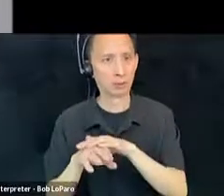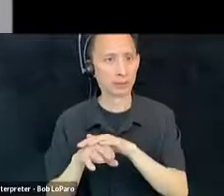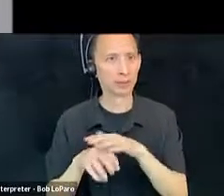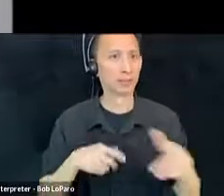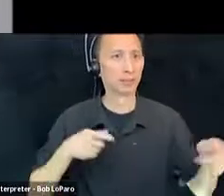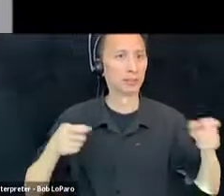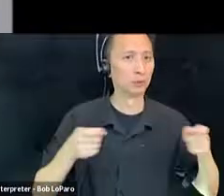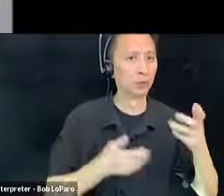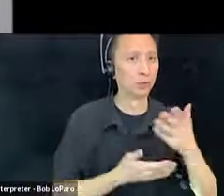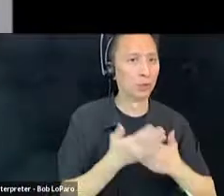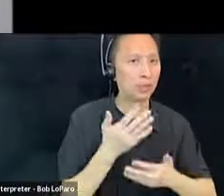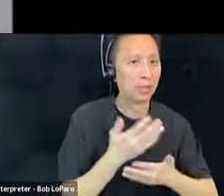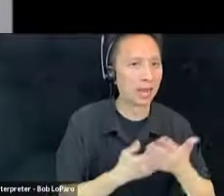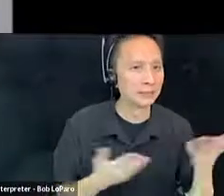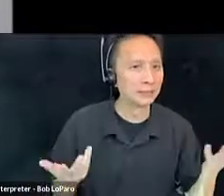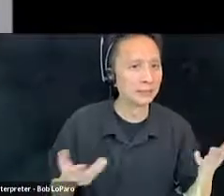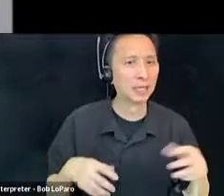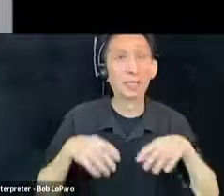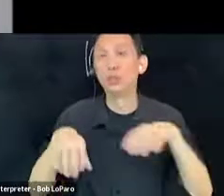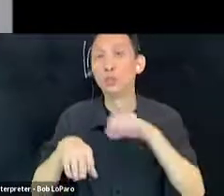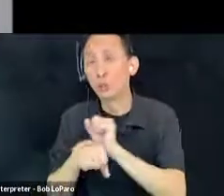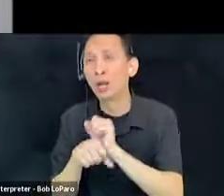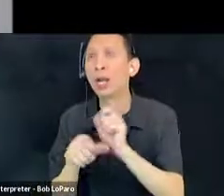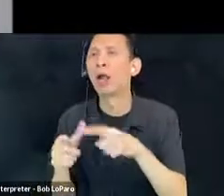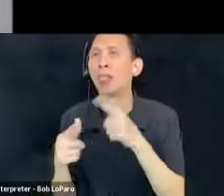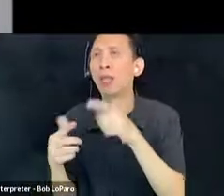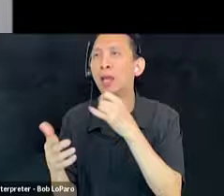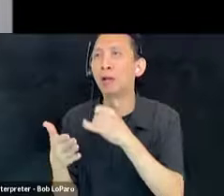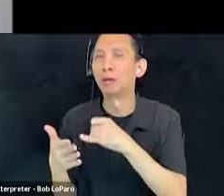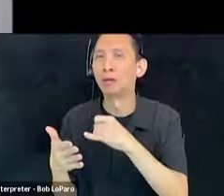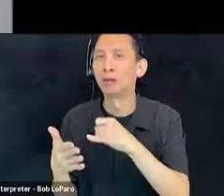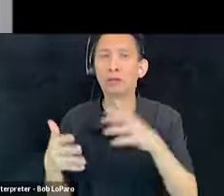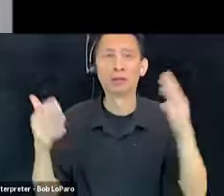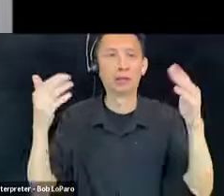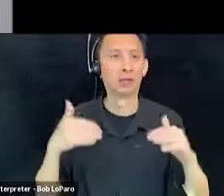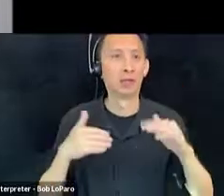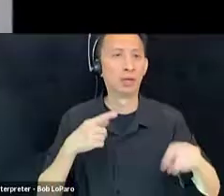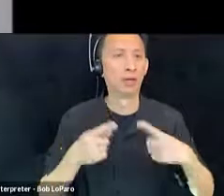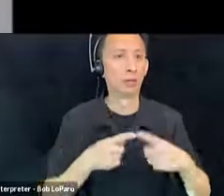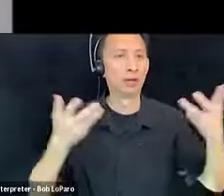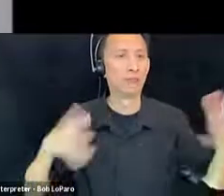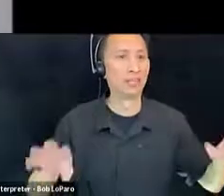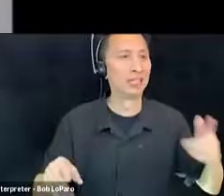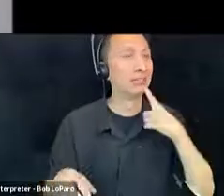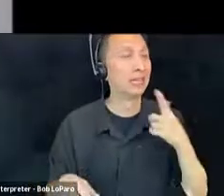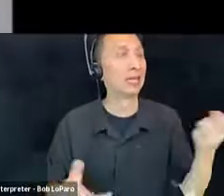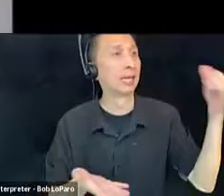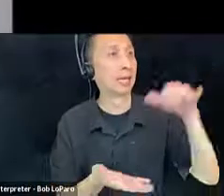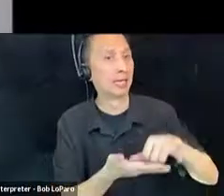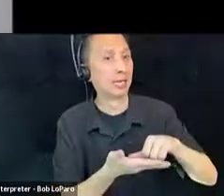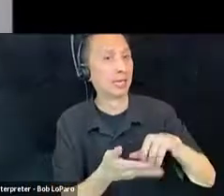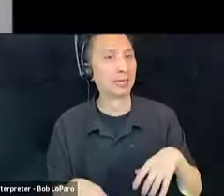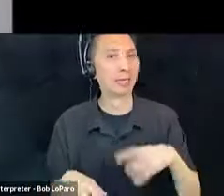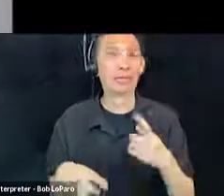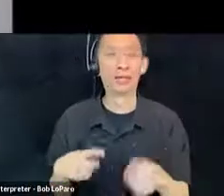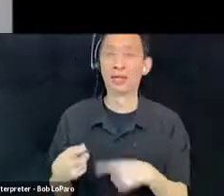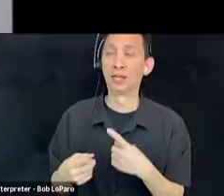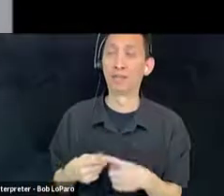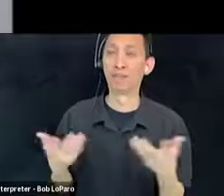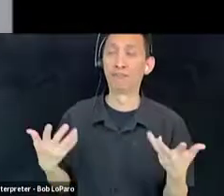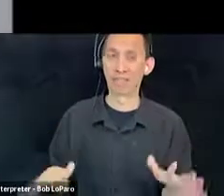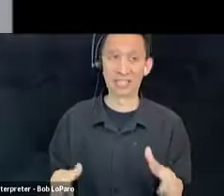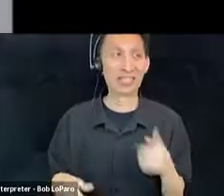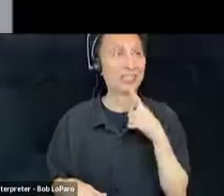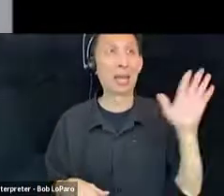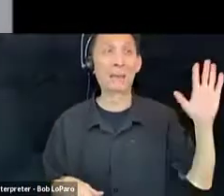work, and then a doodle break. When I'm finished, say, I want to hang up, please. And then say goodbye and mash the button. So it's a step-by-step,